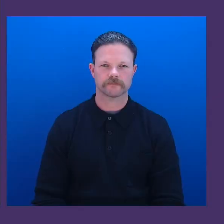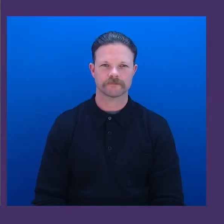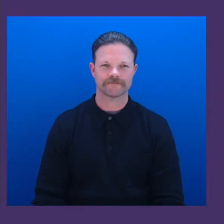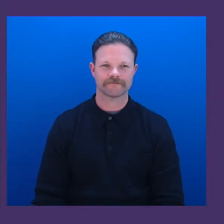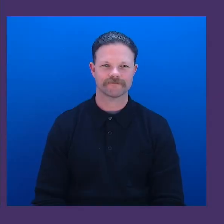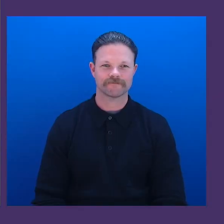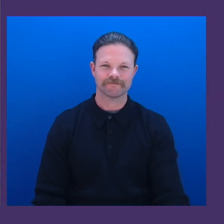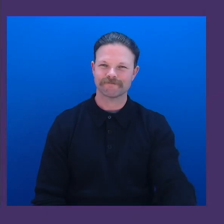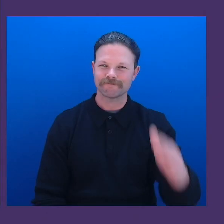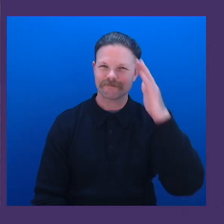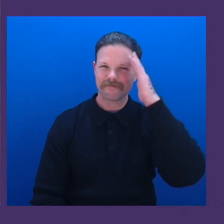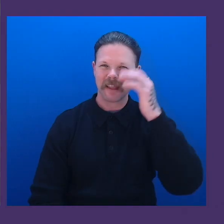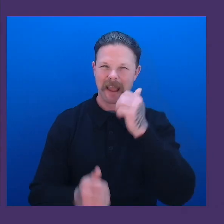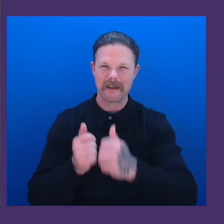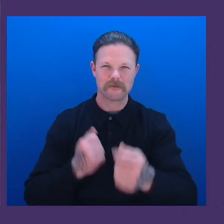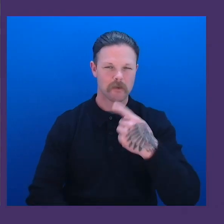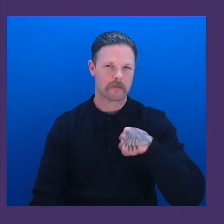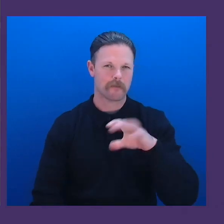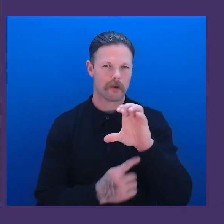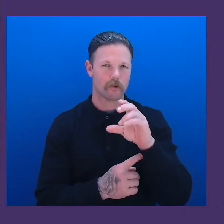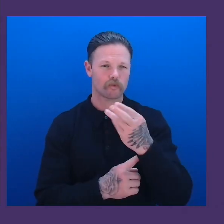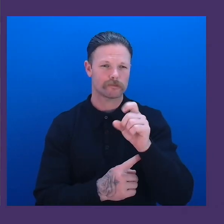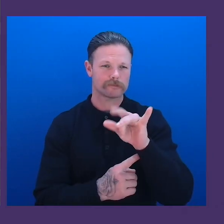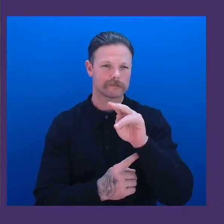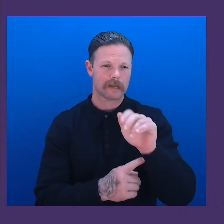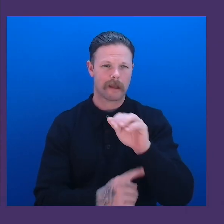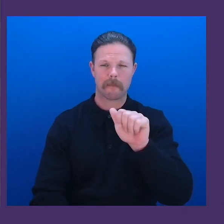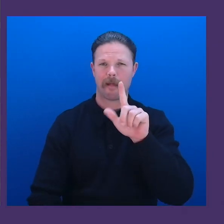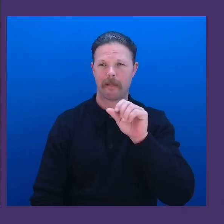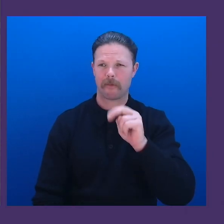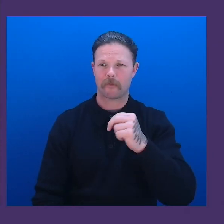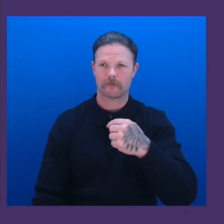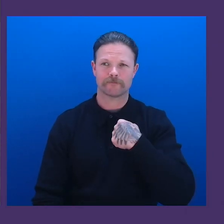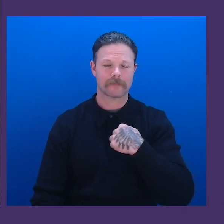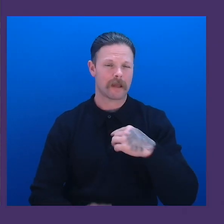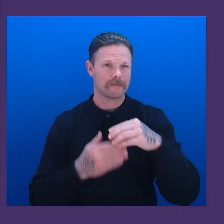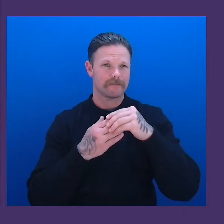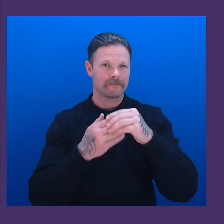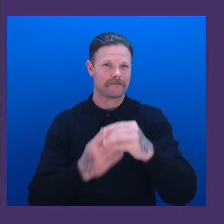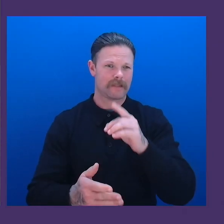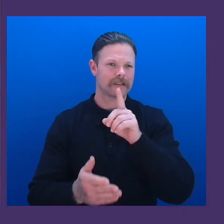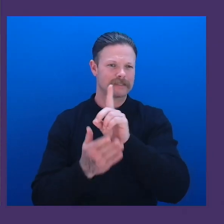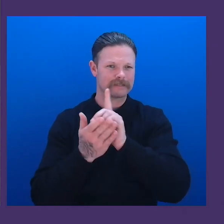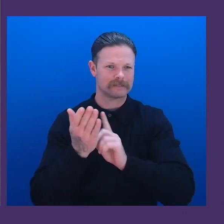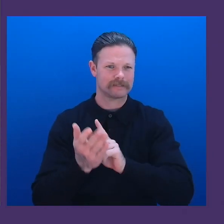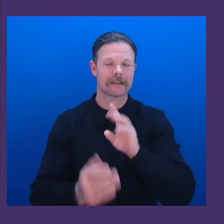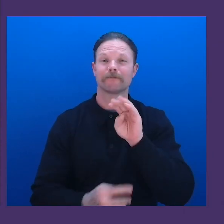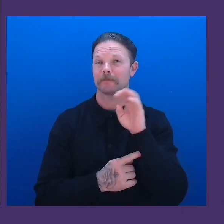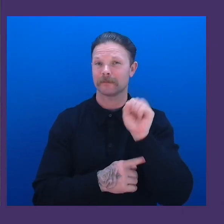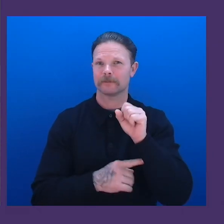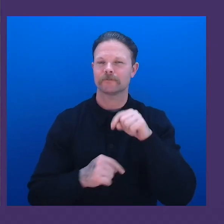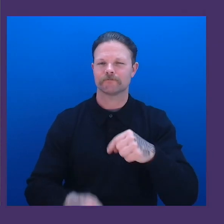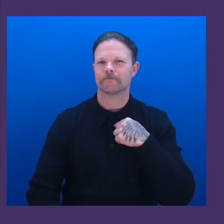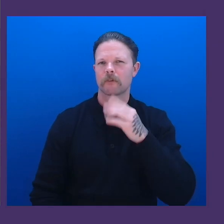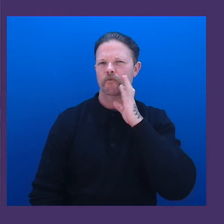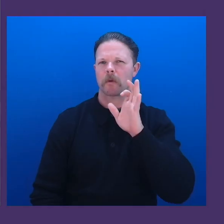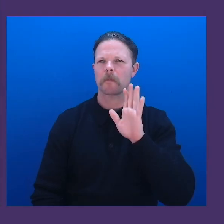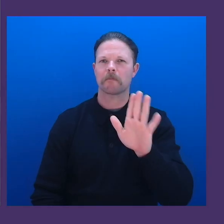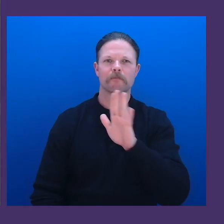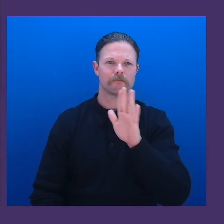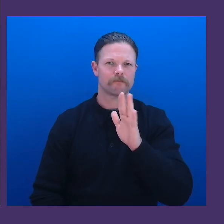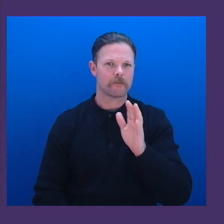Hey everyone, I'm Christina Mallon, and I lead inclusive design at Microsoft, and I'll be your moderator today for our panel, which is Build